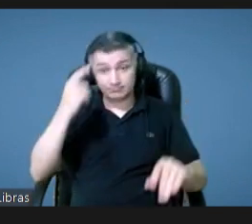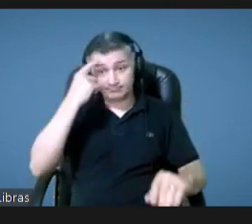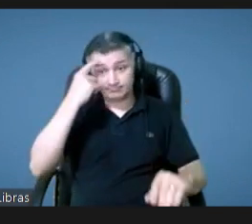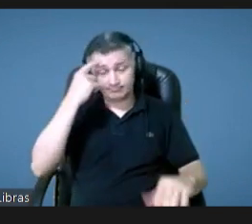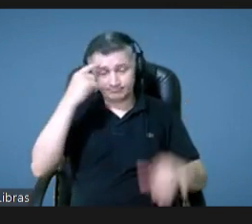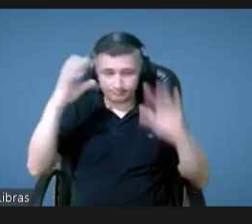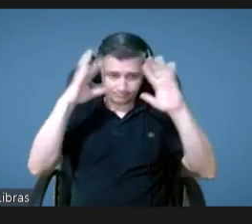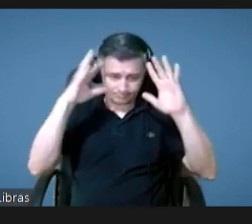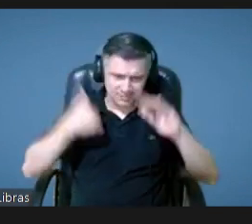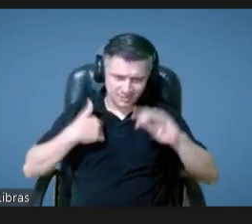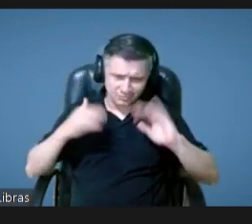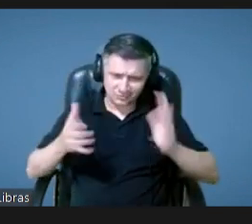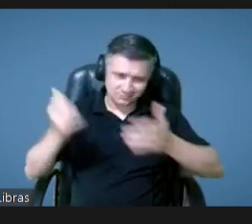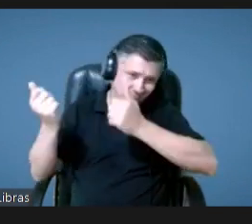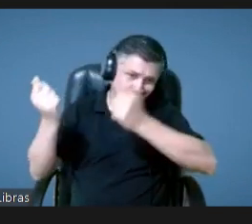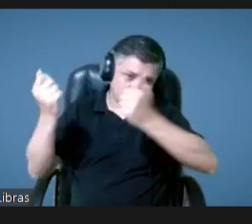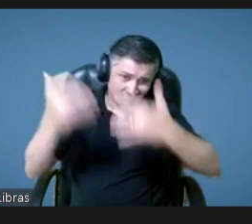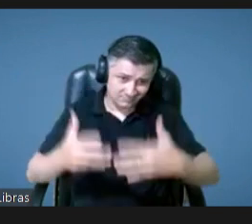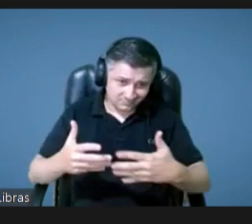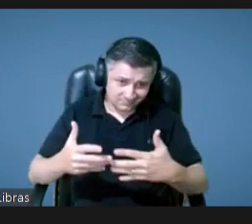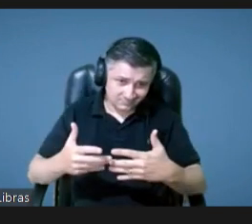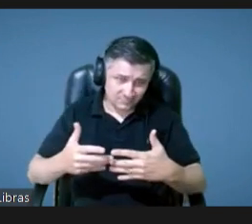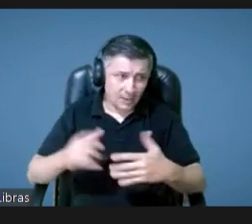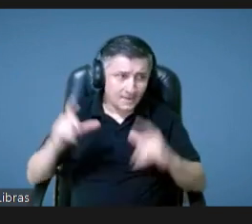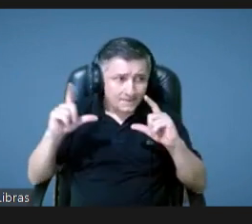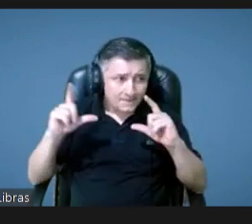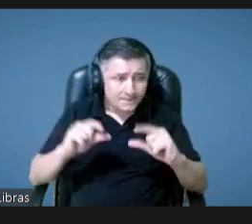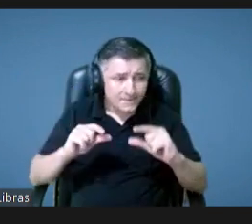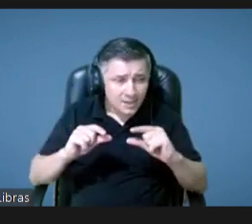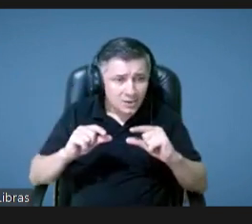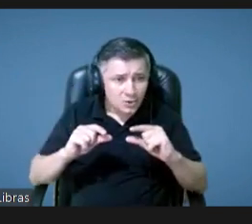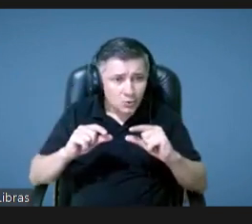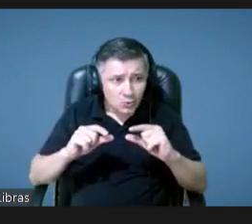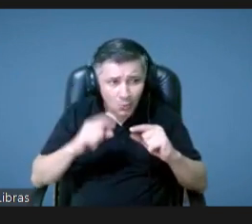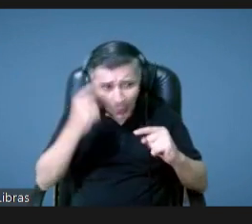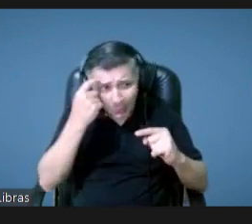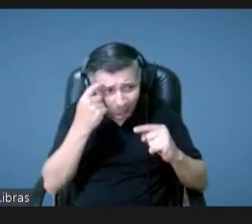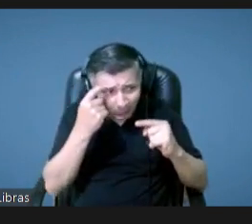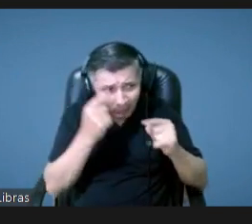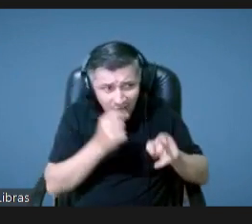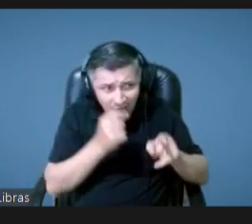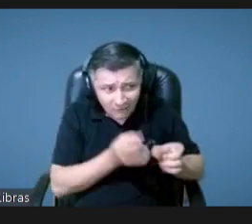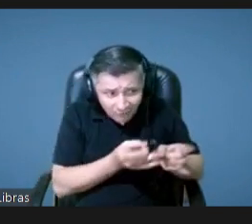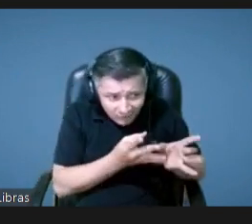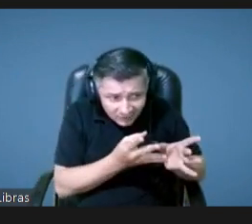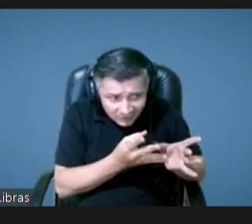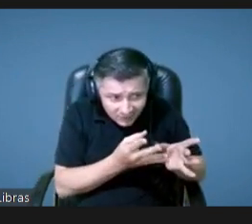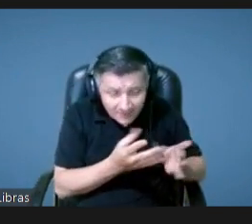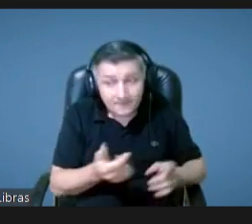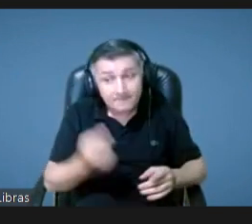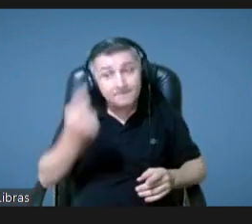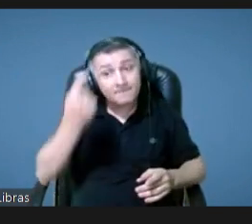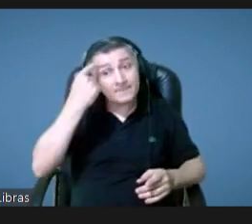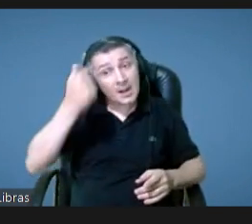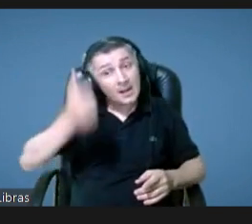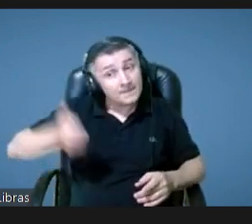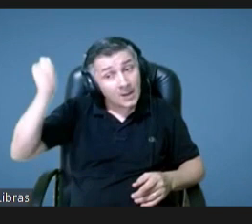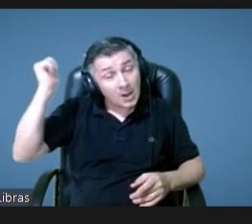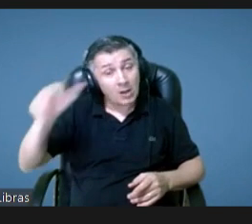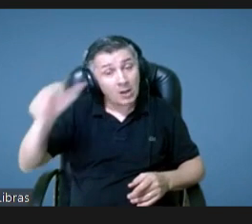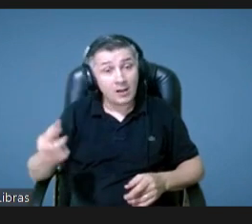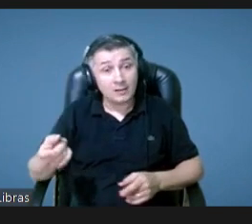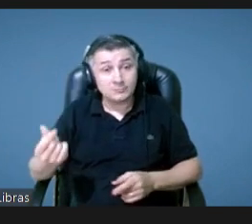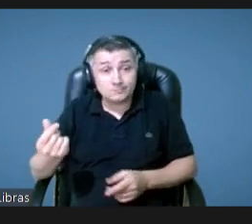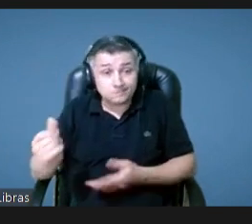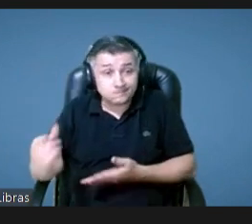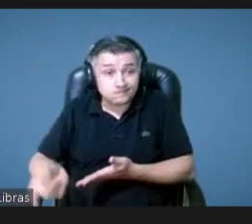it. But today, and also because of a lot of what I have said, is what we are